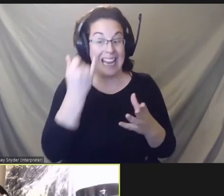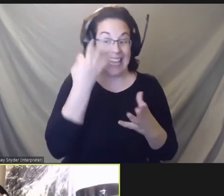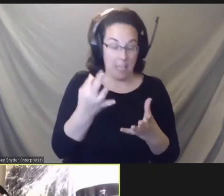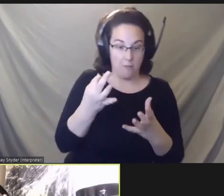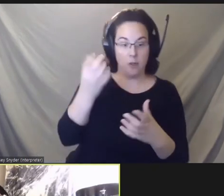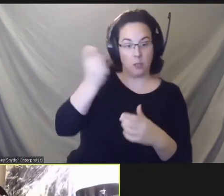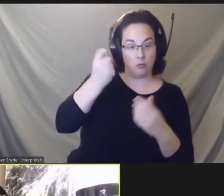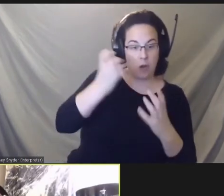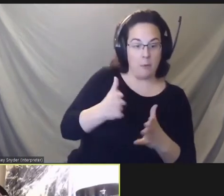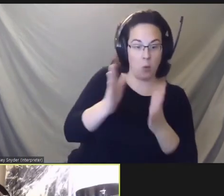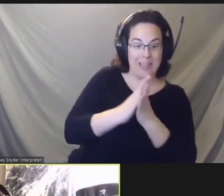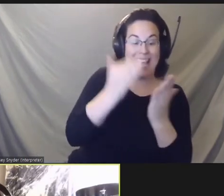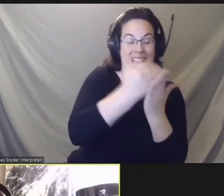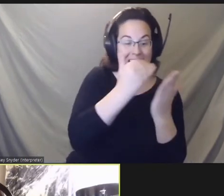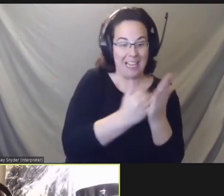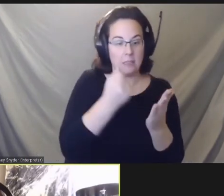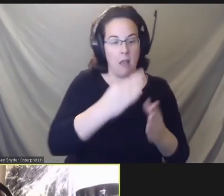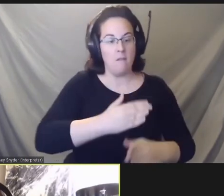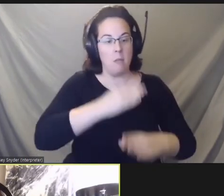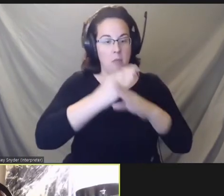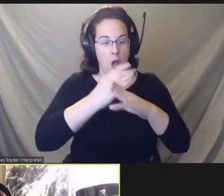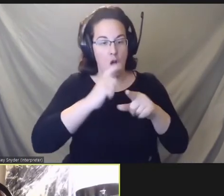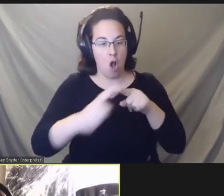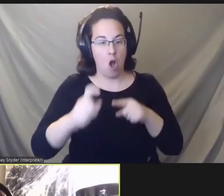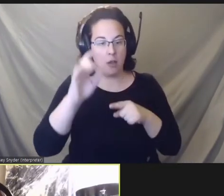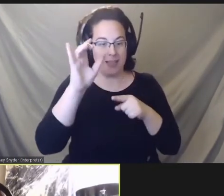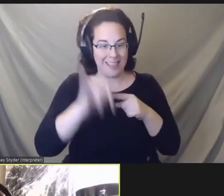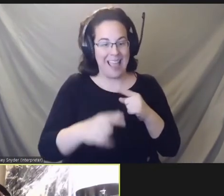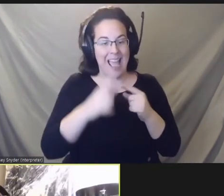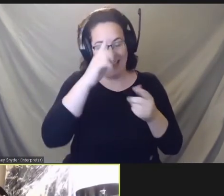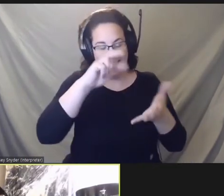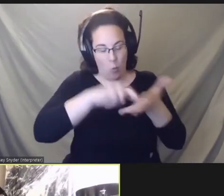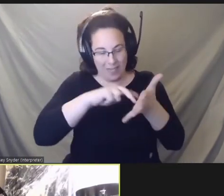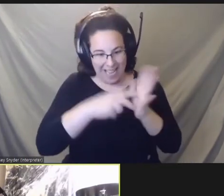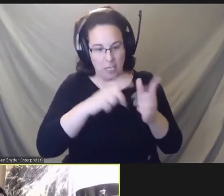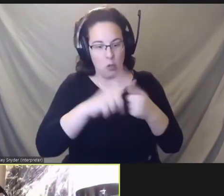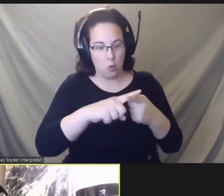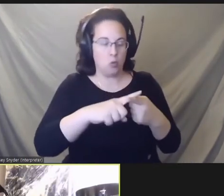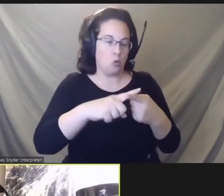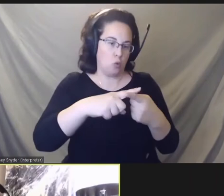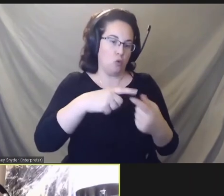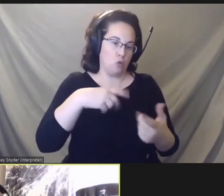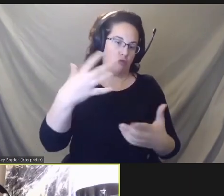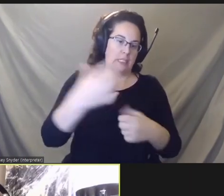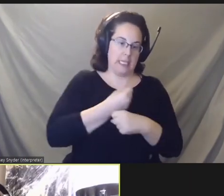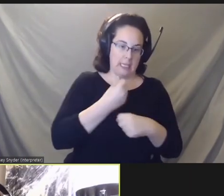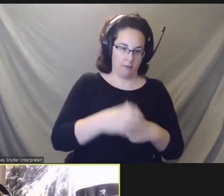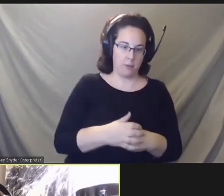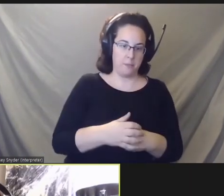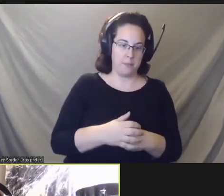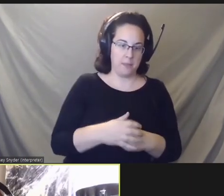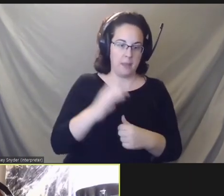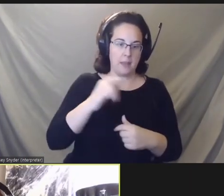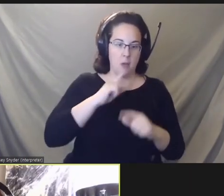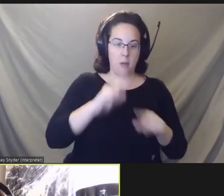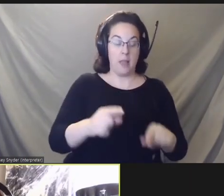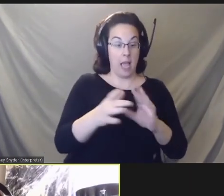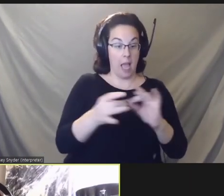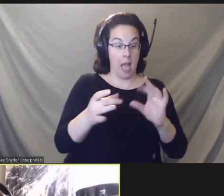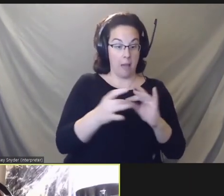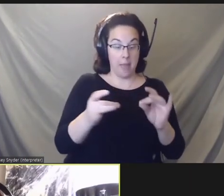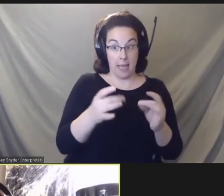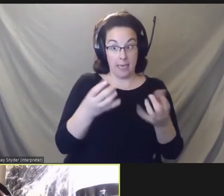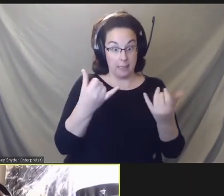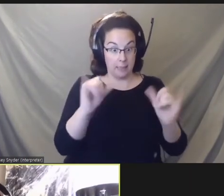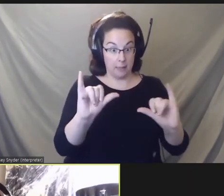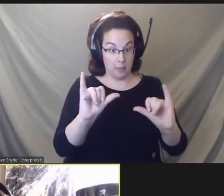a list of blocked calls that were intended for that subscriber's numbers. The reply comment window for this NPRM is still open and